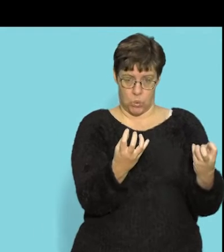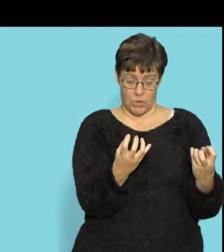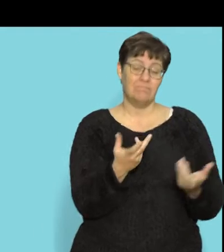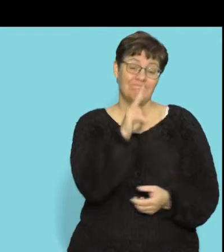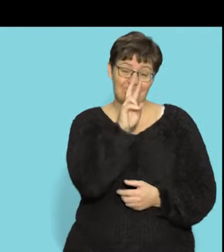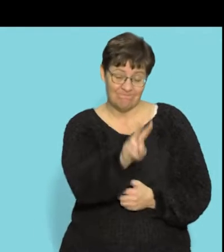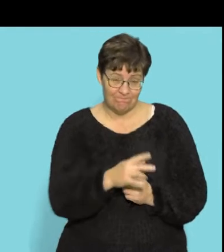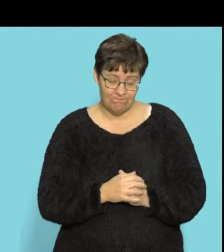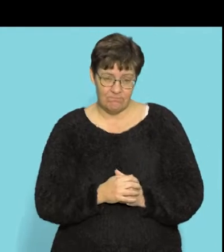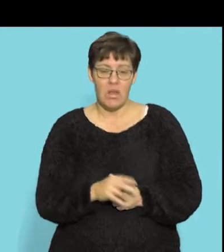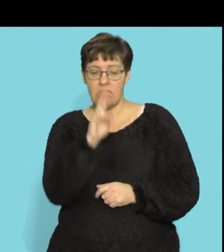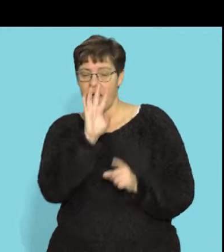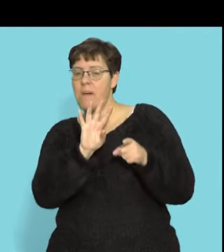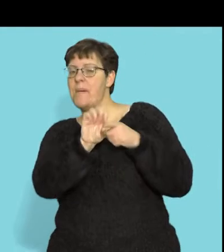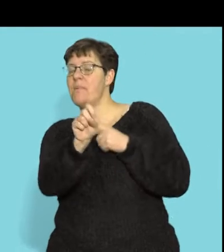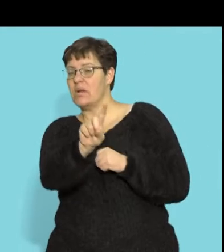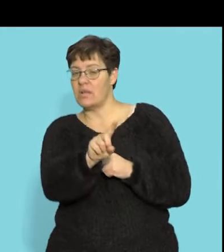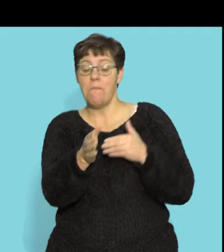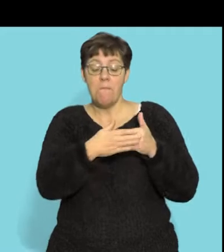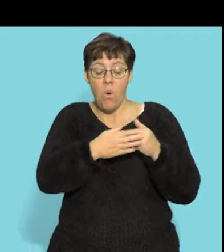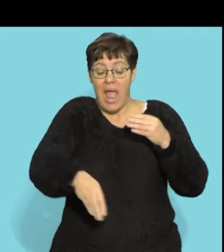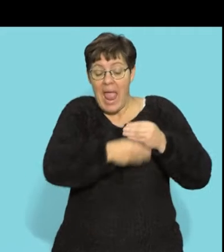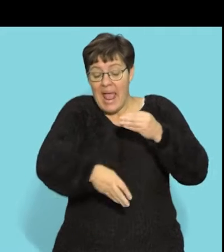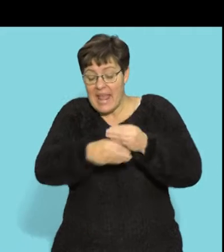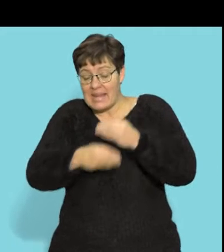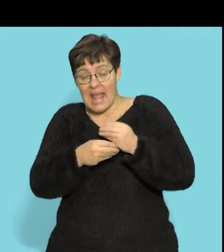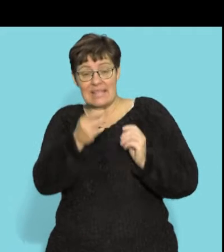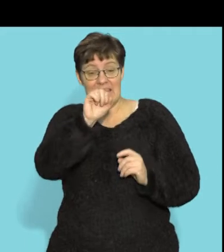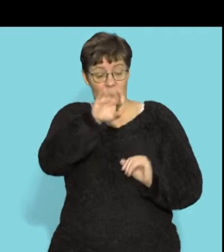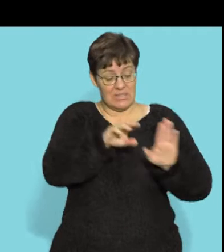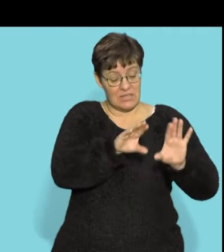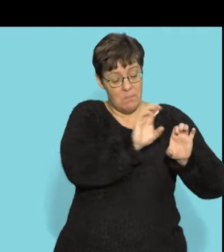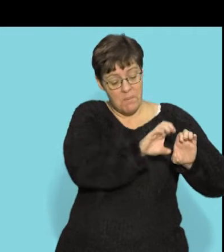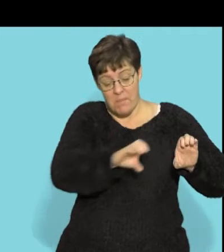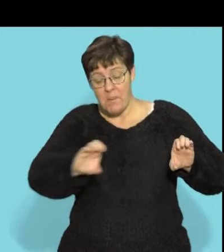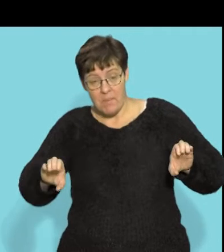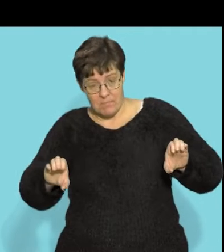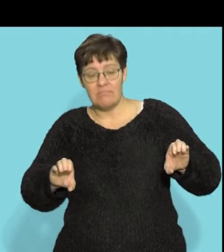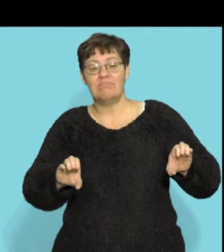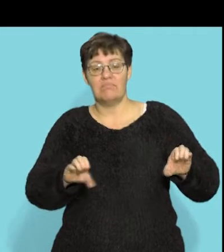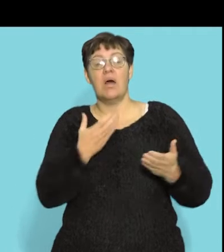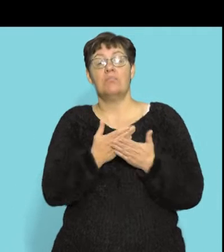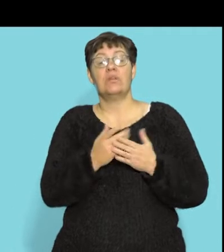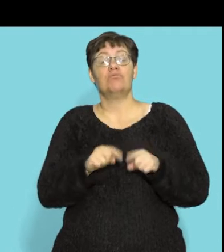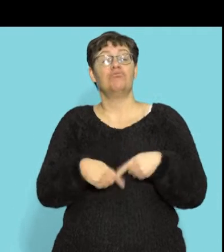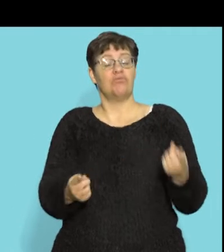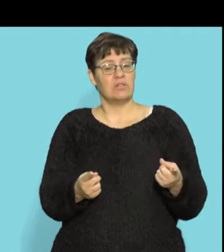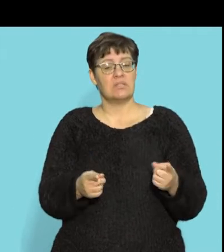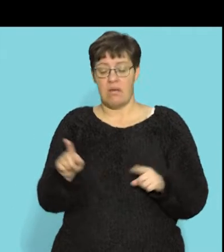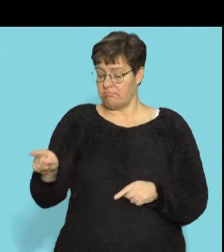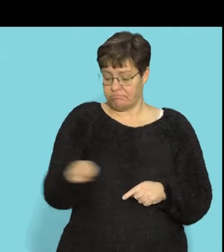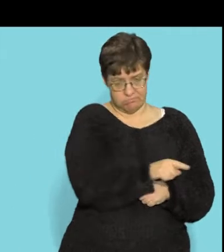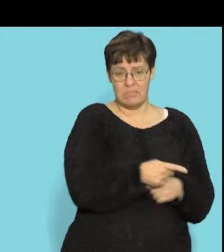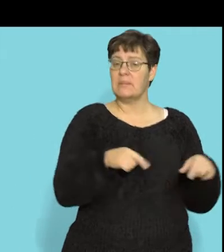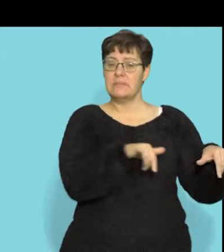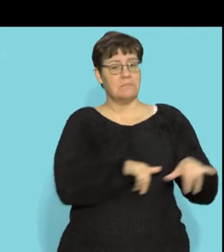the conclusion based on our findings. So the more bulbs we added in series, we realized that the potential difference stays the same across the